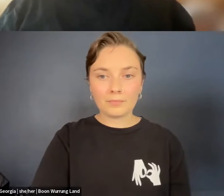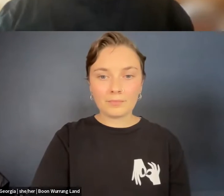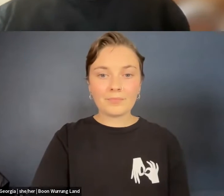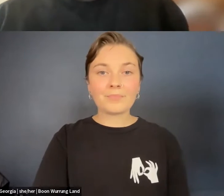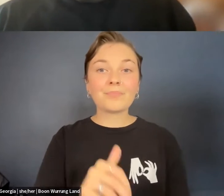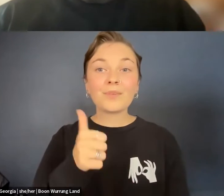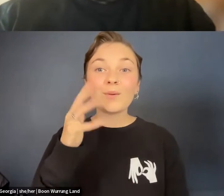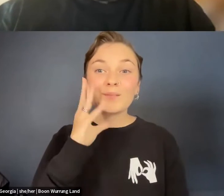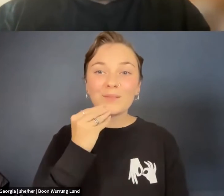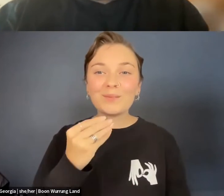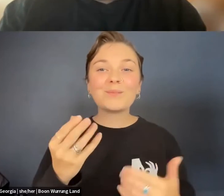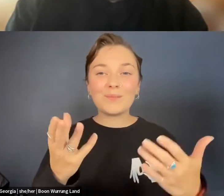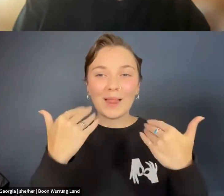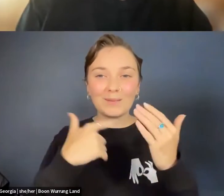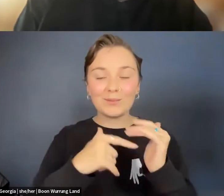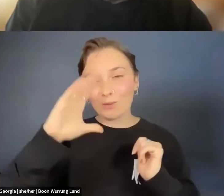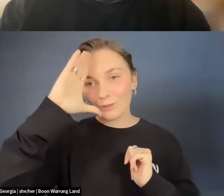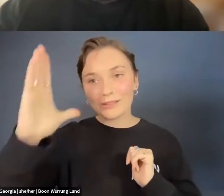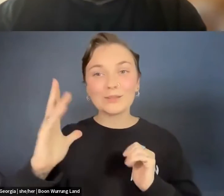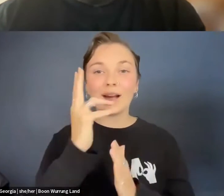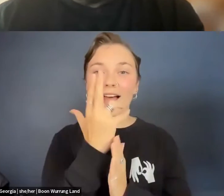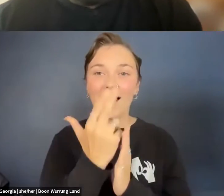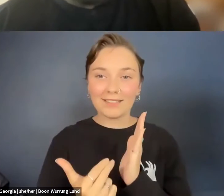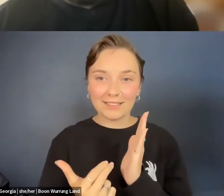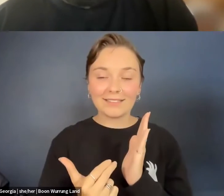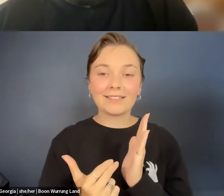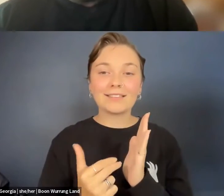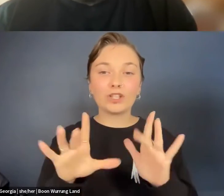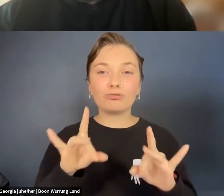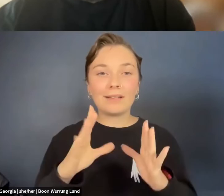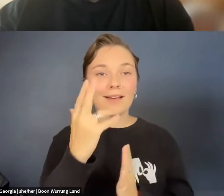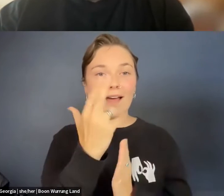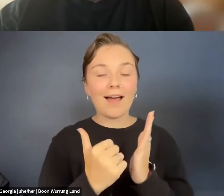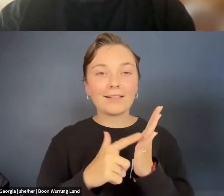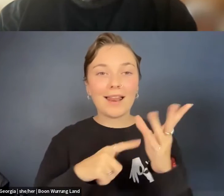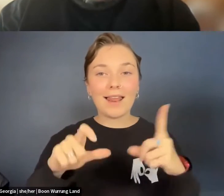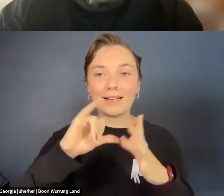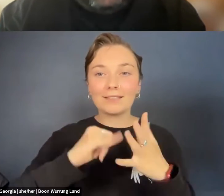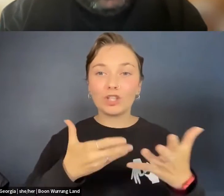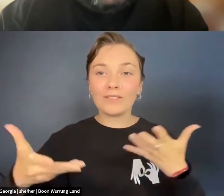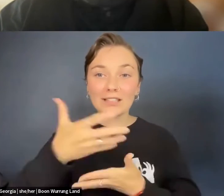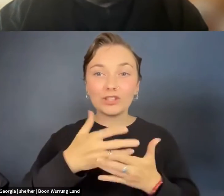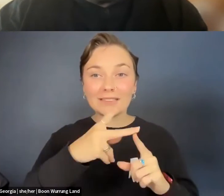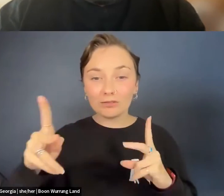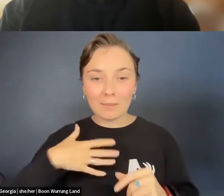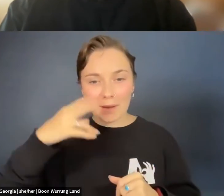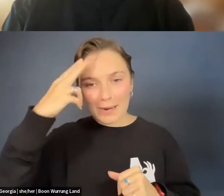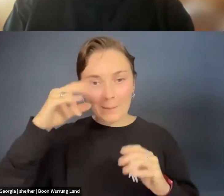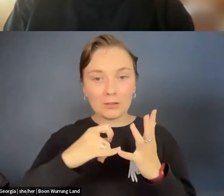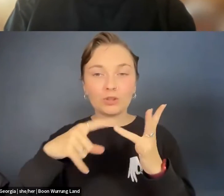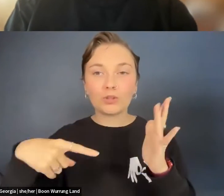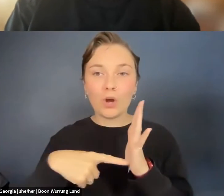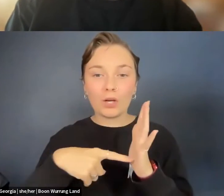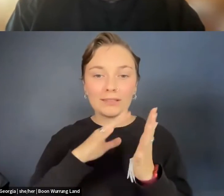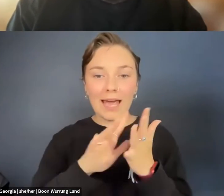Good afternoon and welcome to Regional Arts Australia's Artlands Conversation Series. My name is Scott Howie